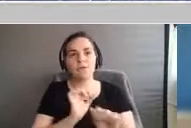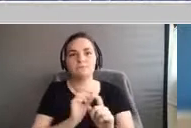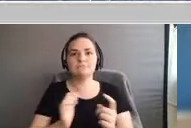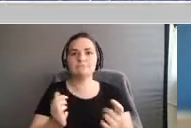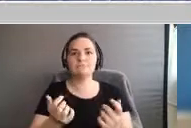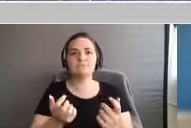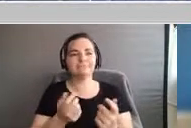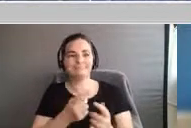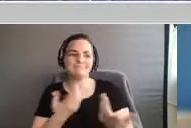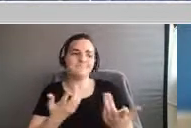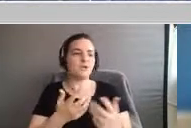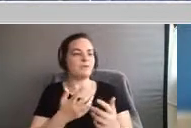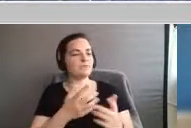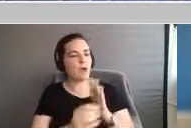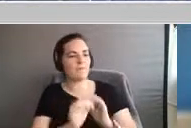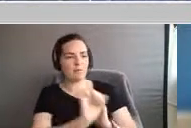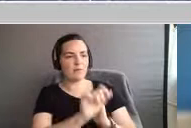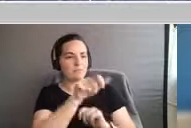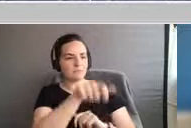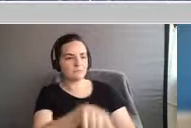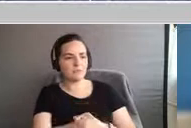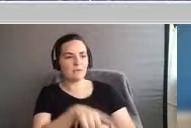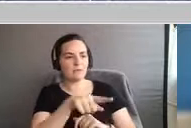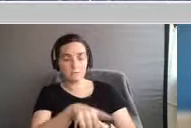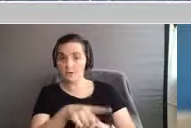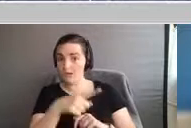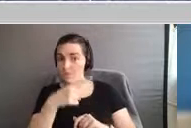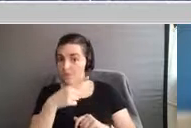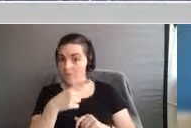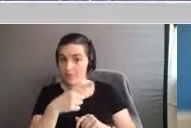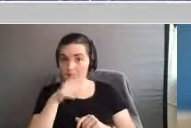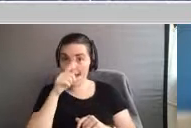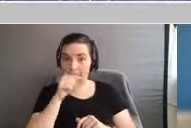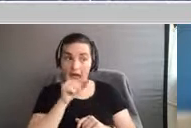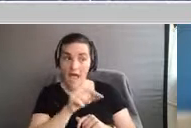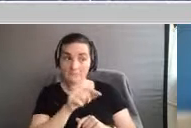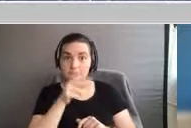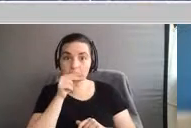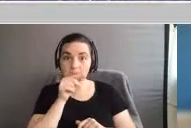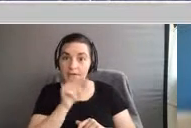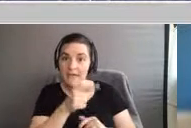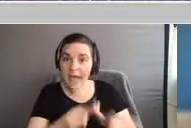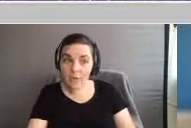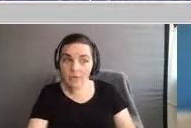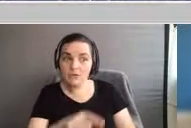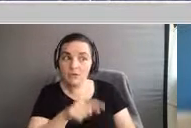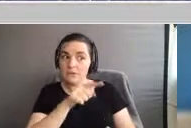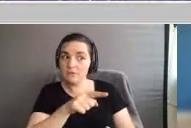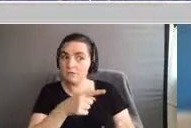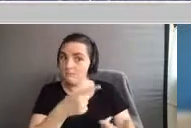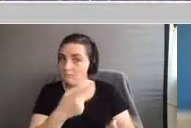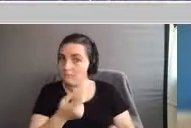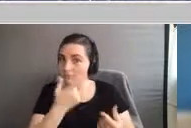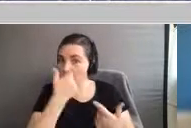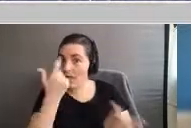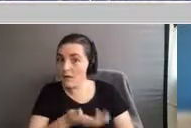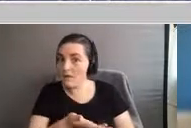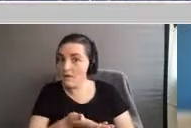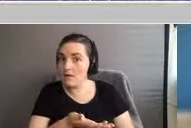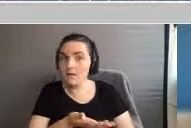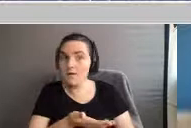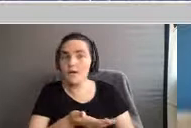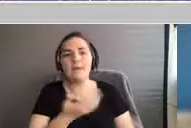the learner's abilities, their attainment. It might be, so I can see that student B is a speaker of English